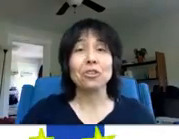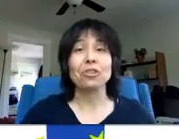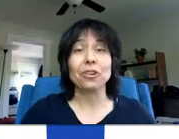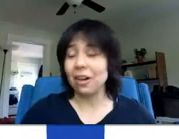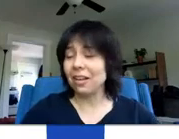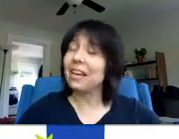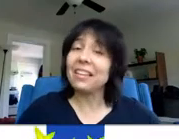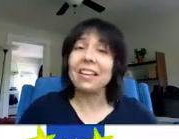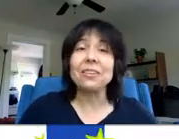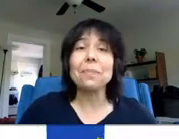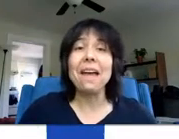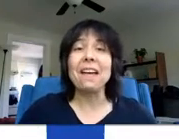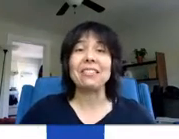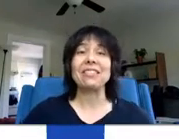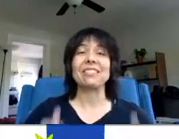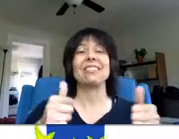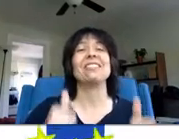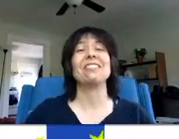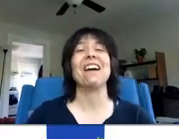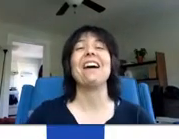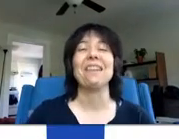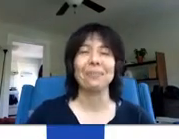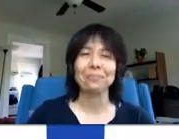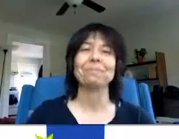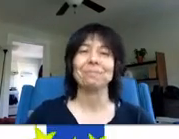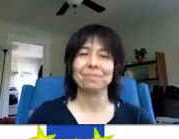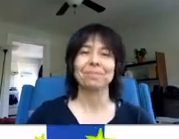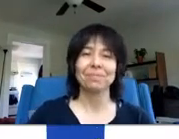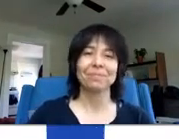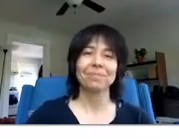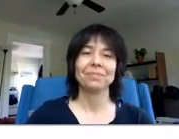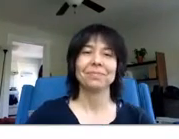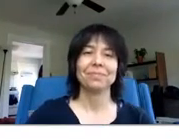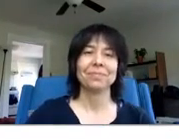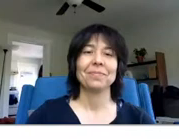put a shirt on and then your pants. Good job.